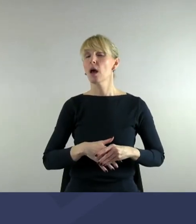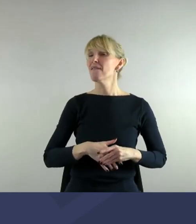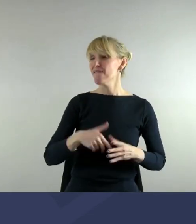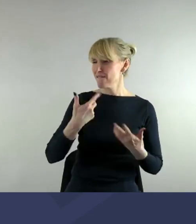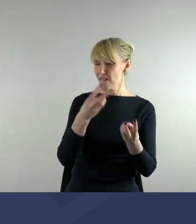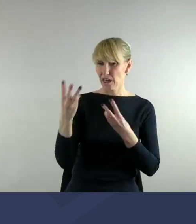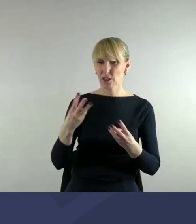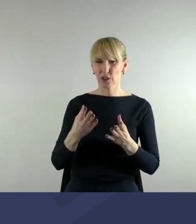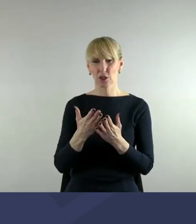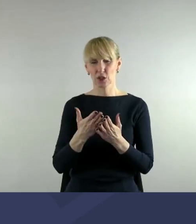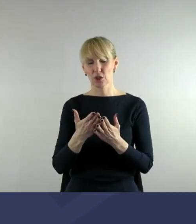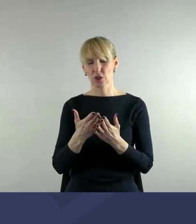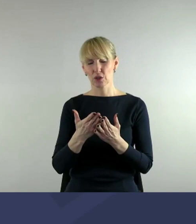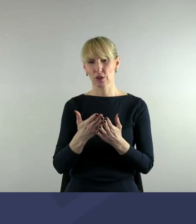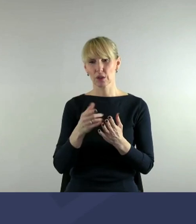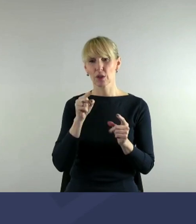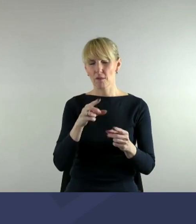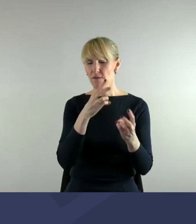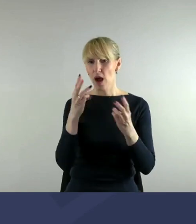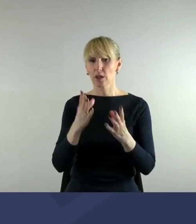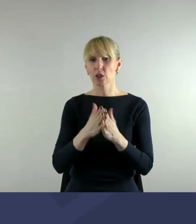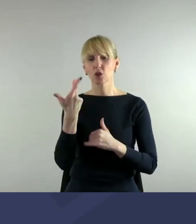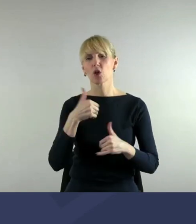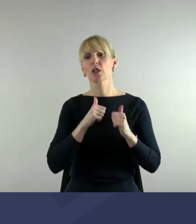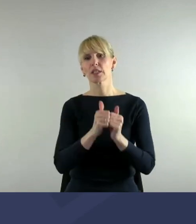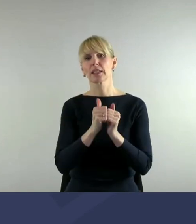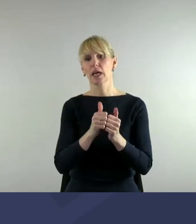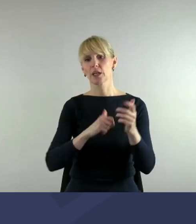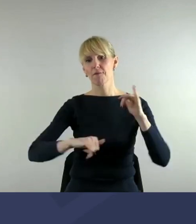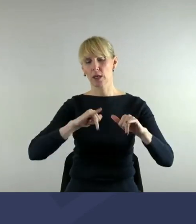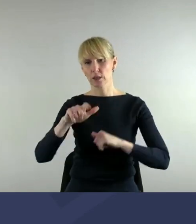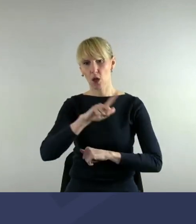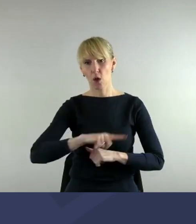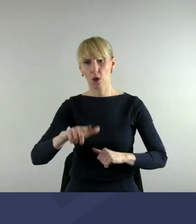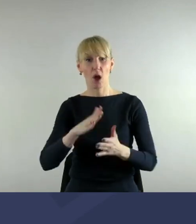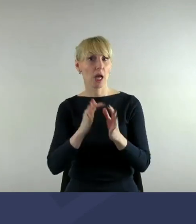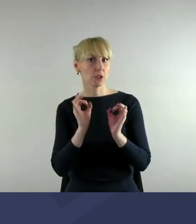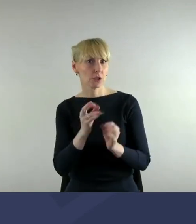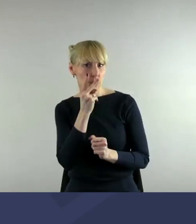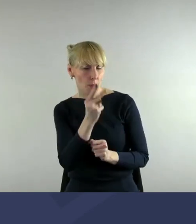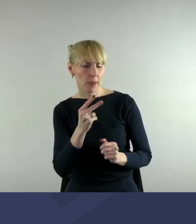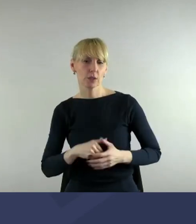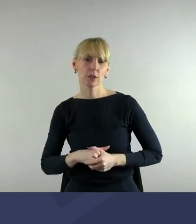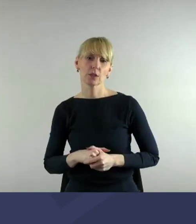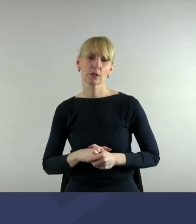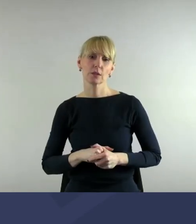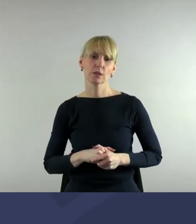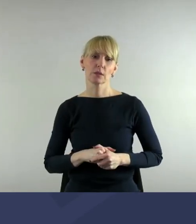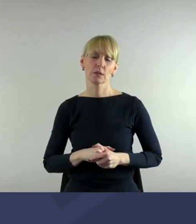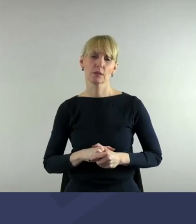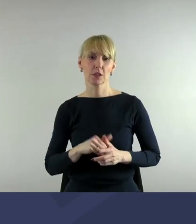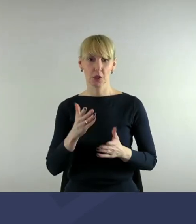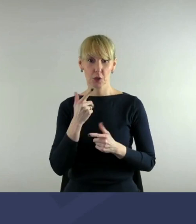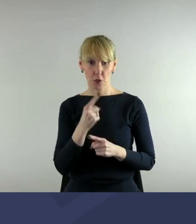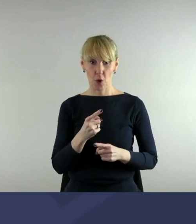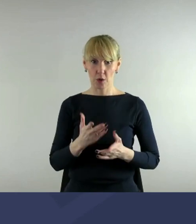and even more important than the human capital, and the building of this area is the most important task for local governments. And today we